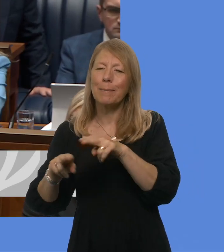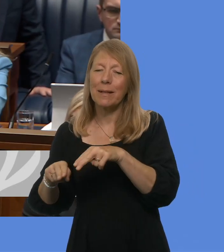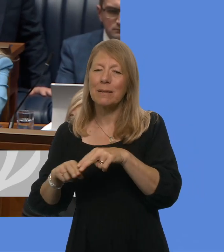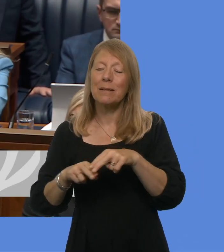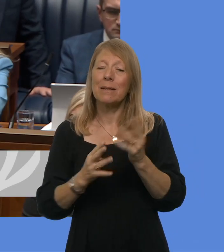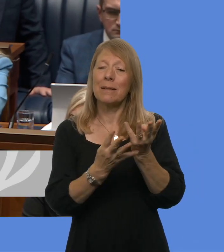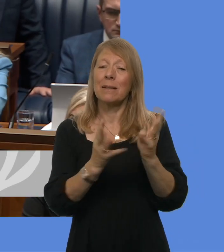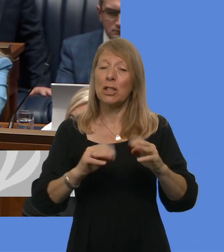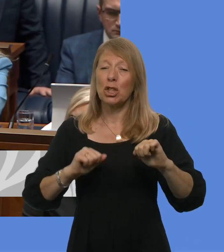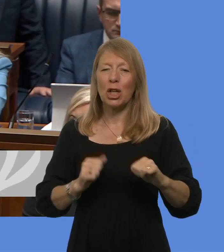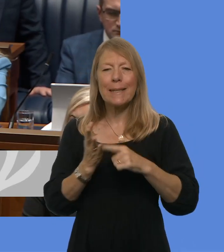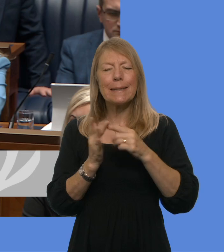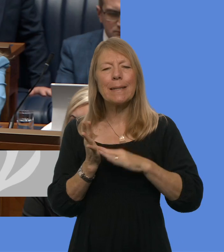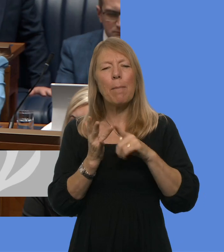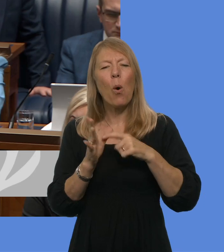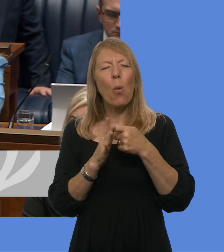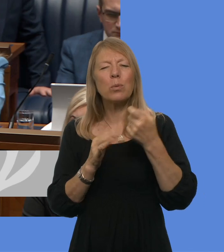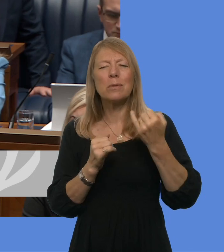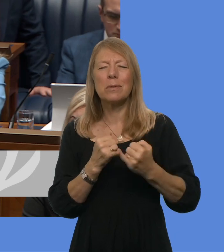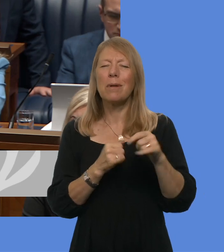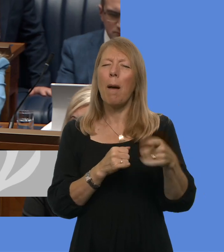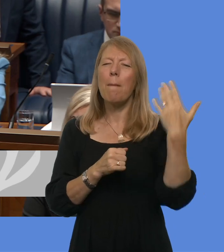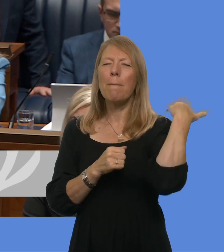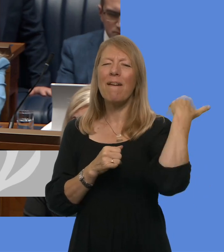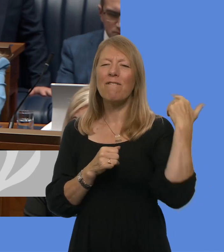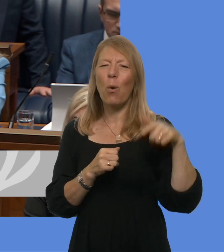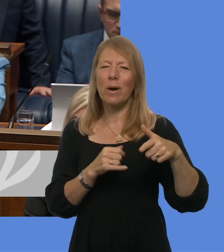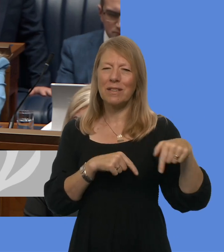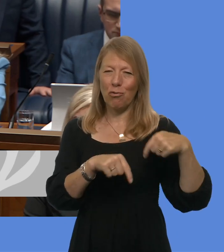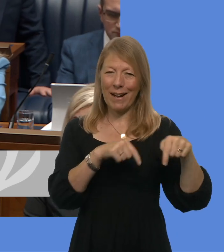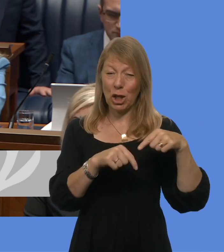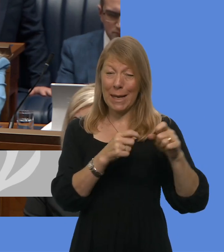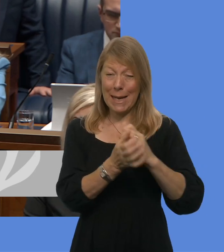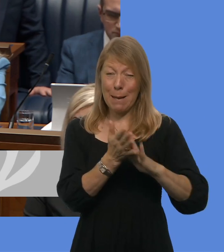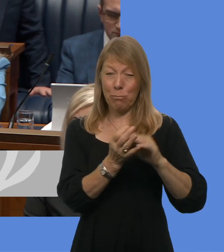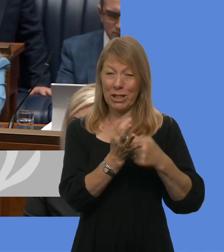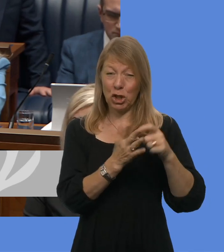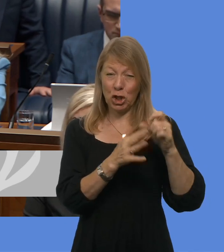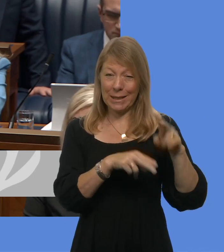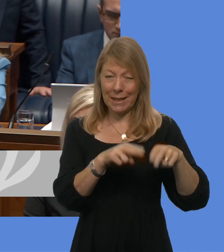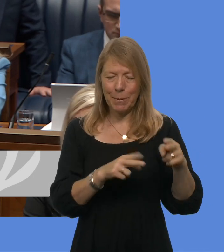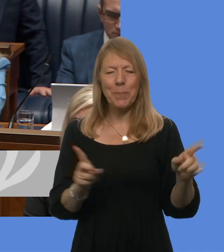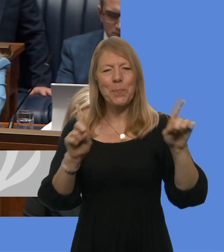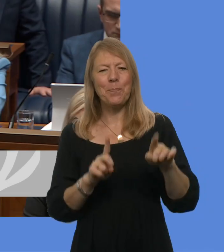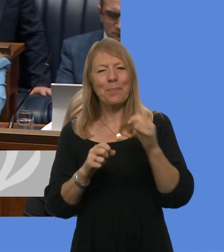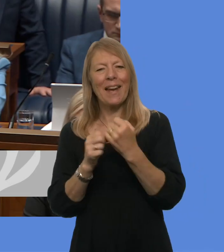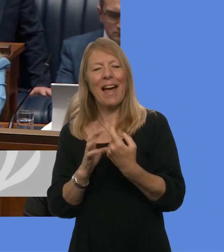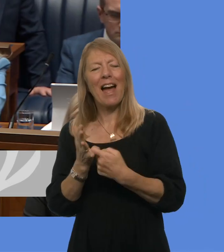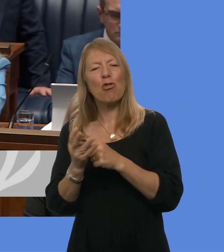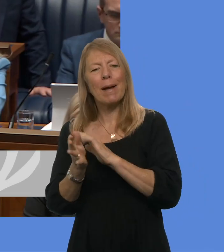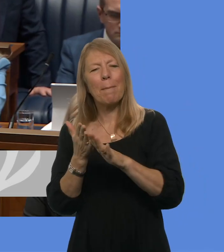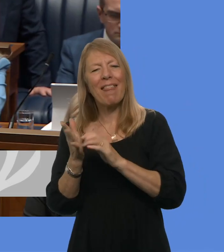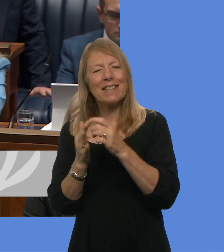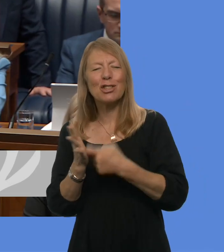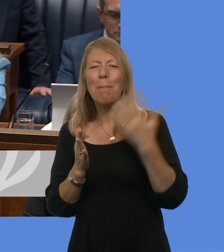CBE, former Director at Cambridge Assessment, alongside Gary Matheson, who is the former Principal of Holy Family Primary School,